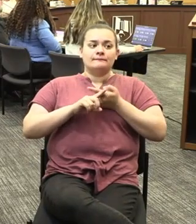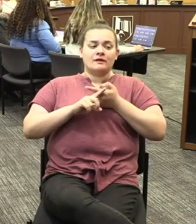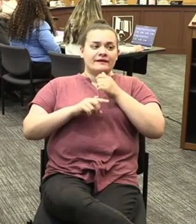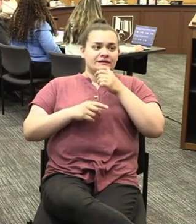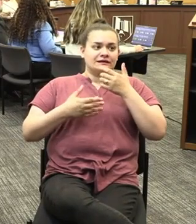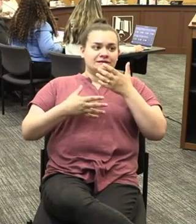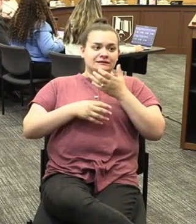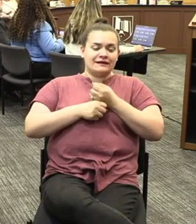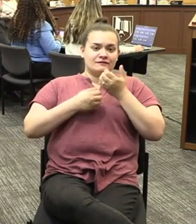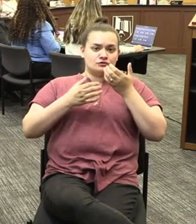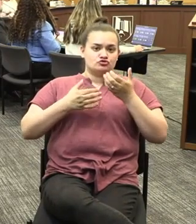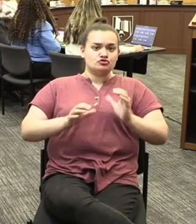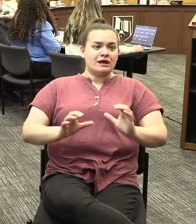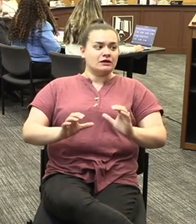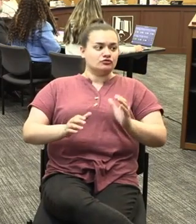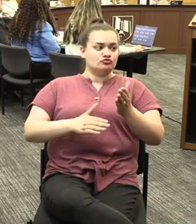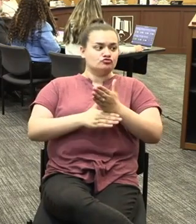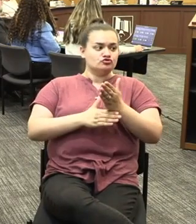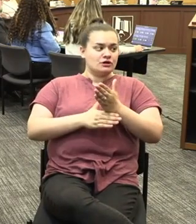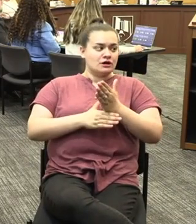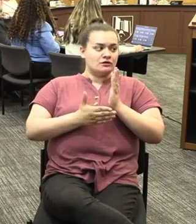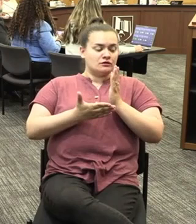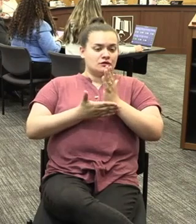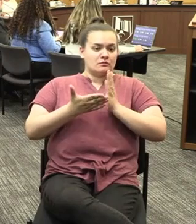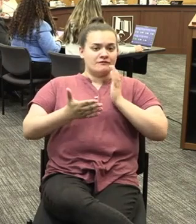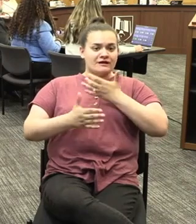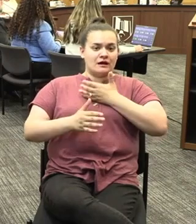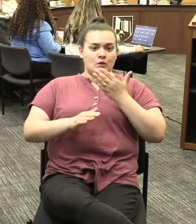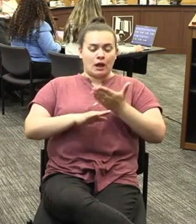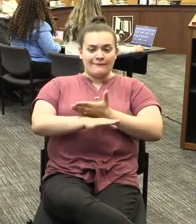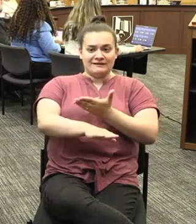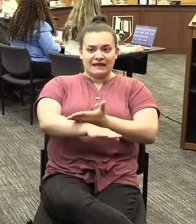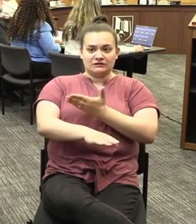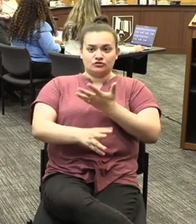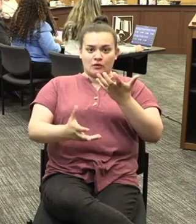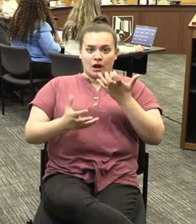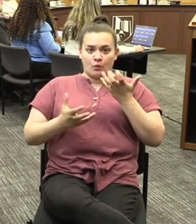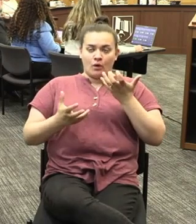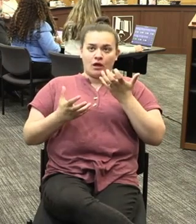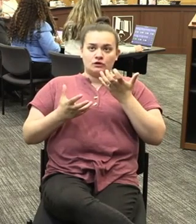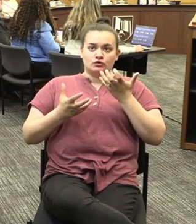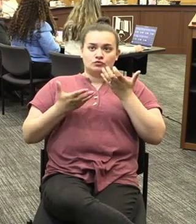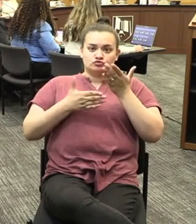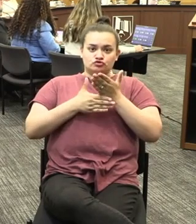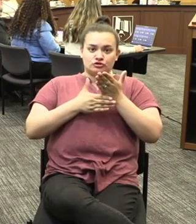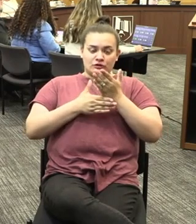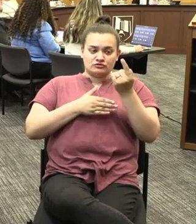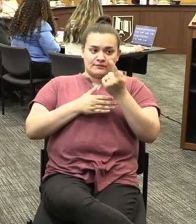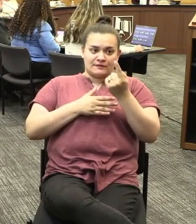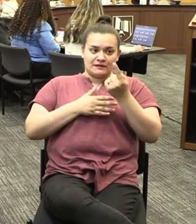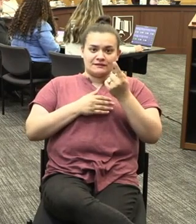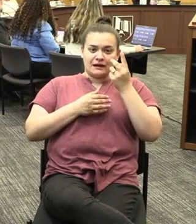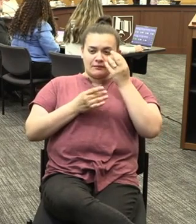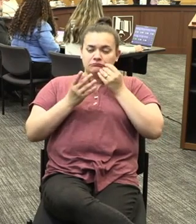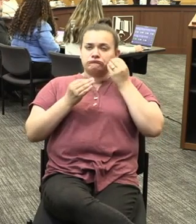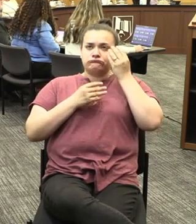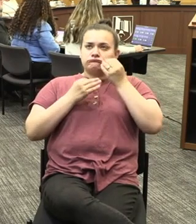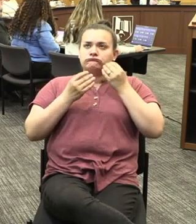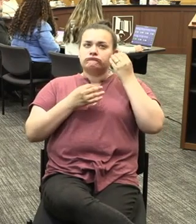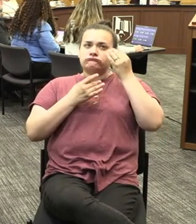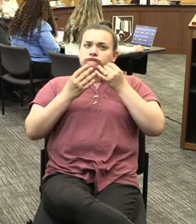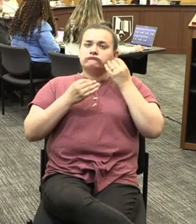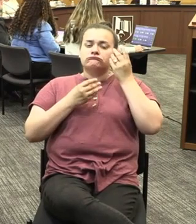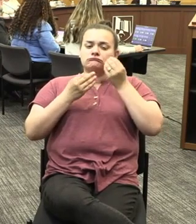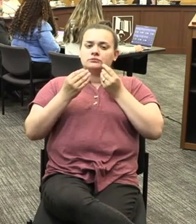the chance to share some of our updates. So I just want to share something that I have been thinking over the last few